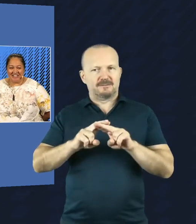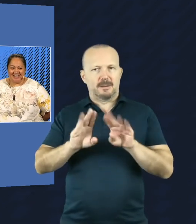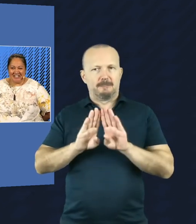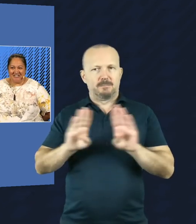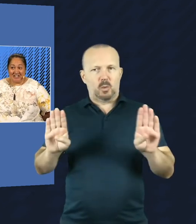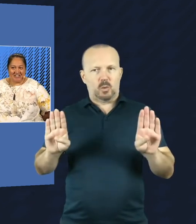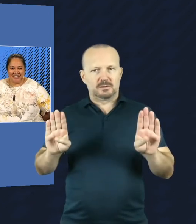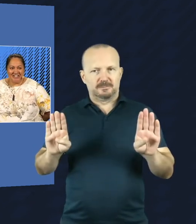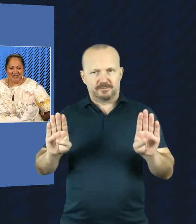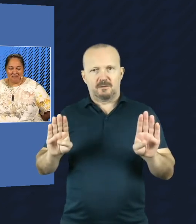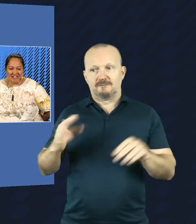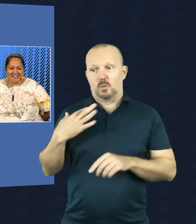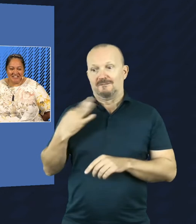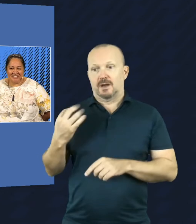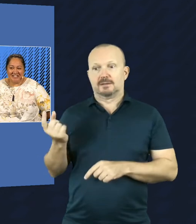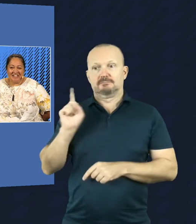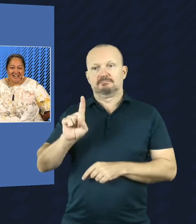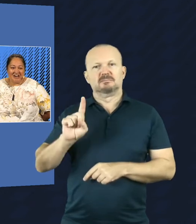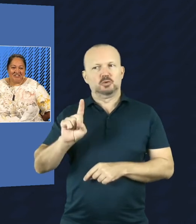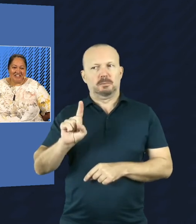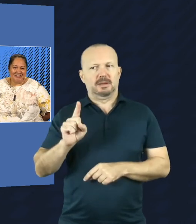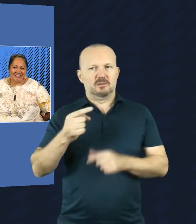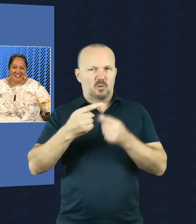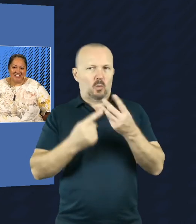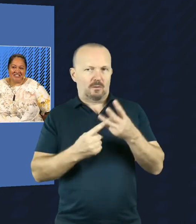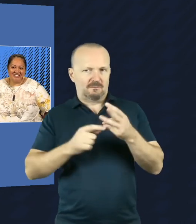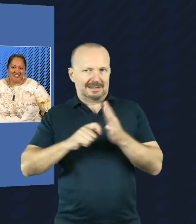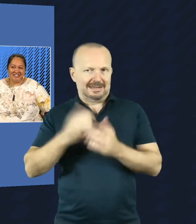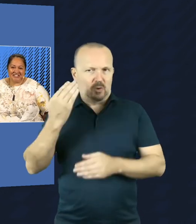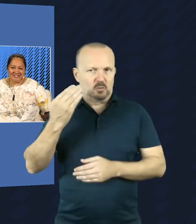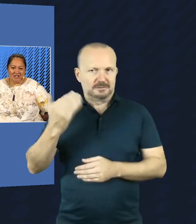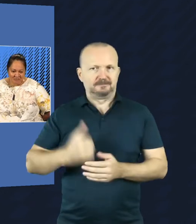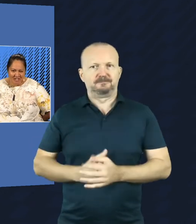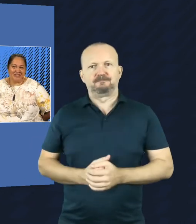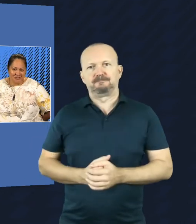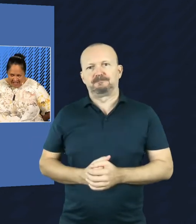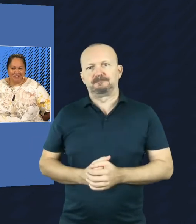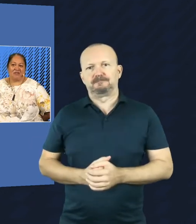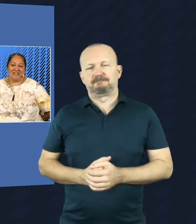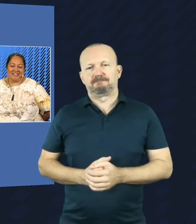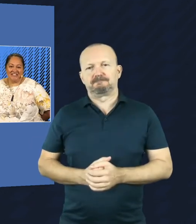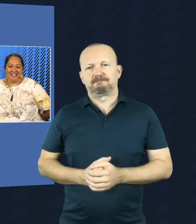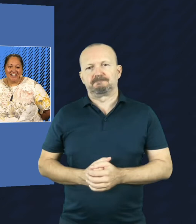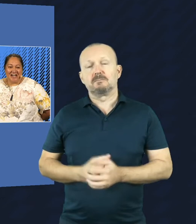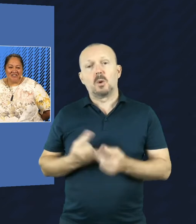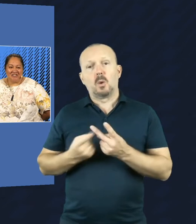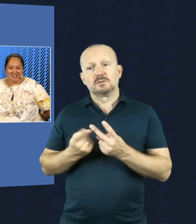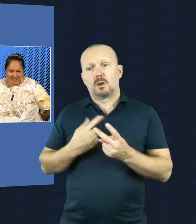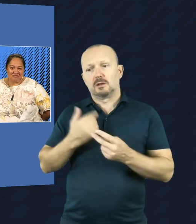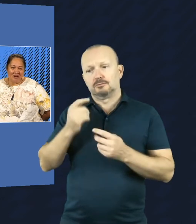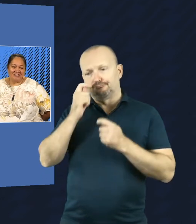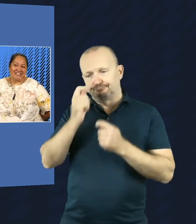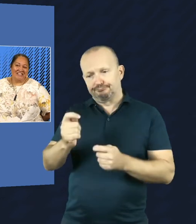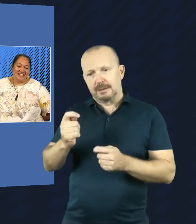and be one of the keynote speakers. And I'd also like to acknowledge the speakers who have spoken.